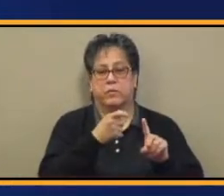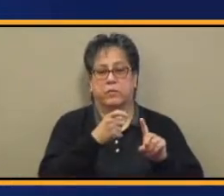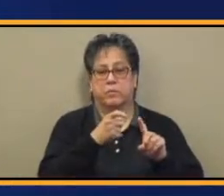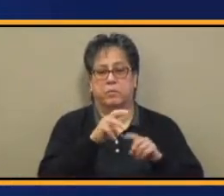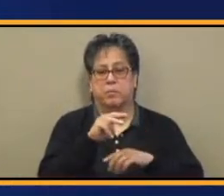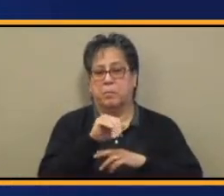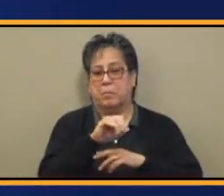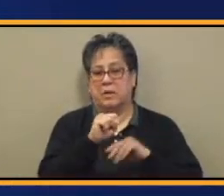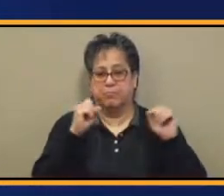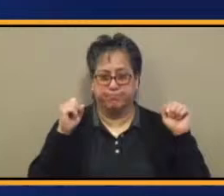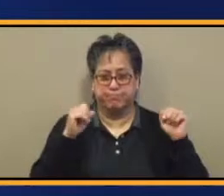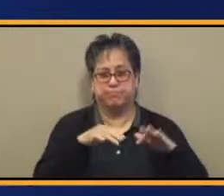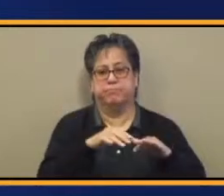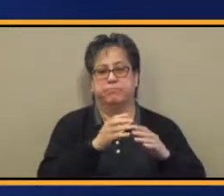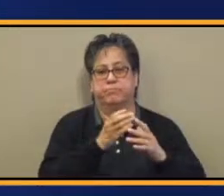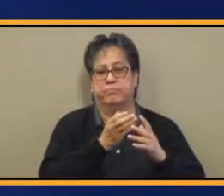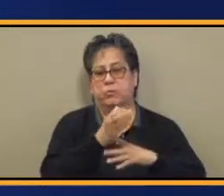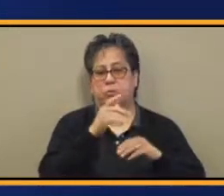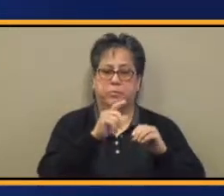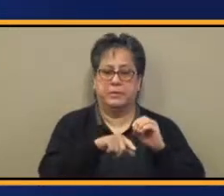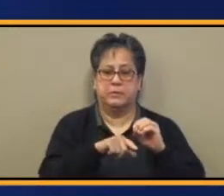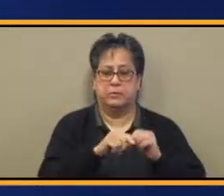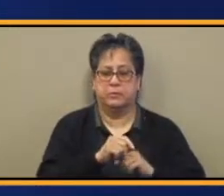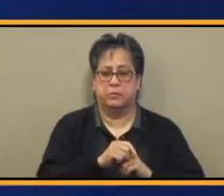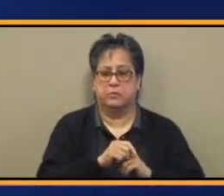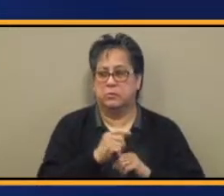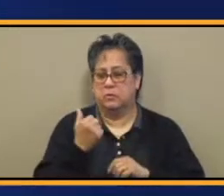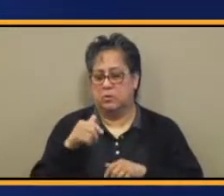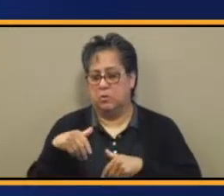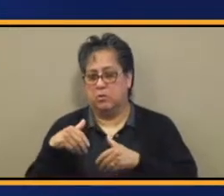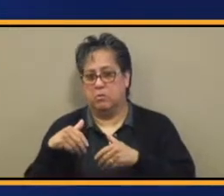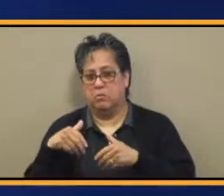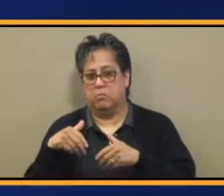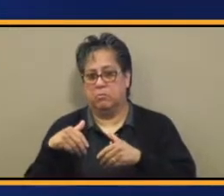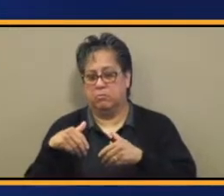mass migration through El Paso. Motion to adjourn.